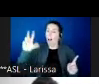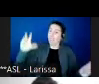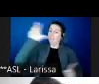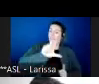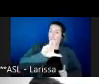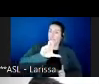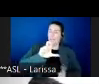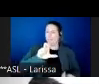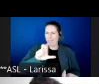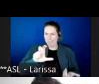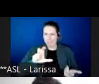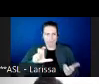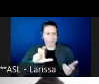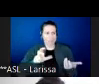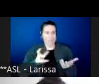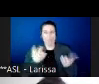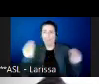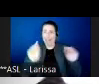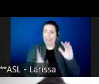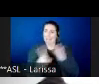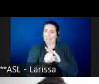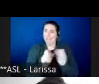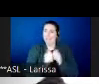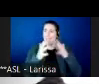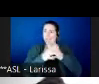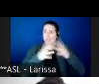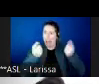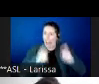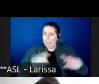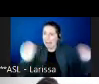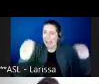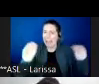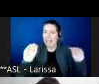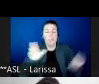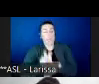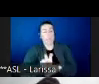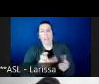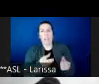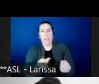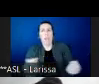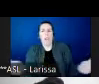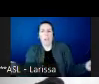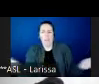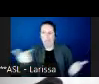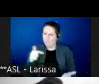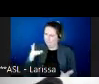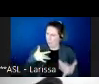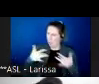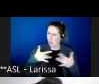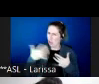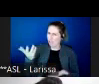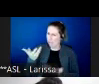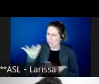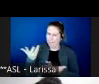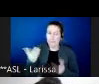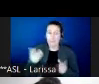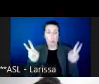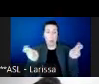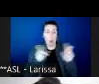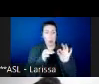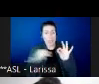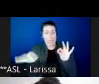not materialized. So that's a concern. So that's like a, as you can see from the quote,